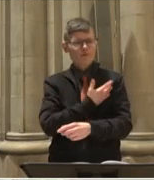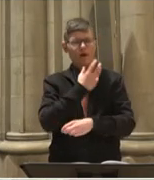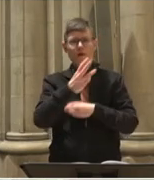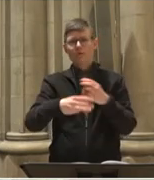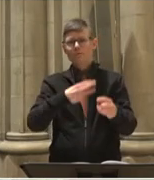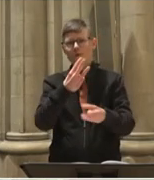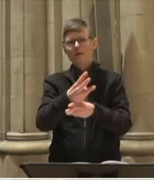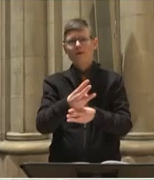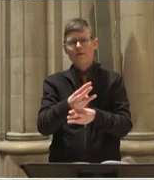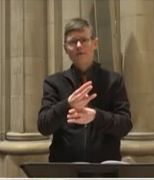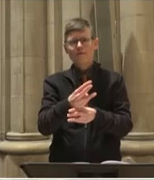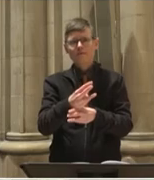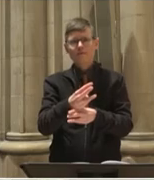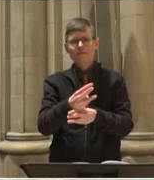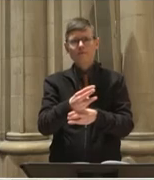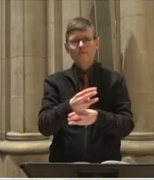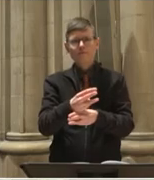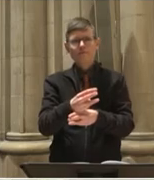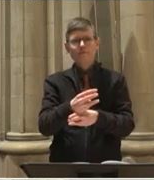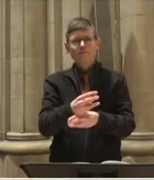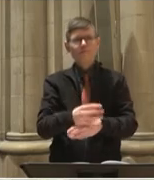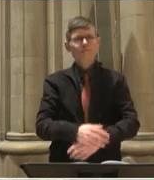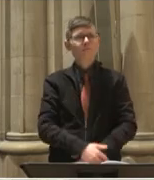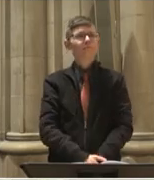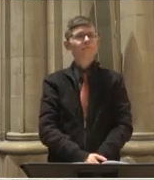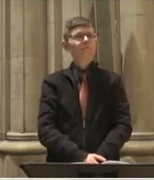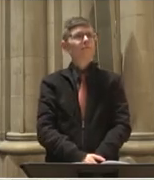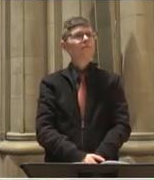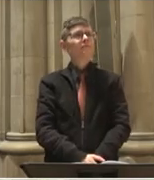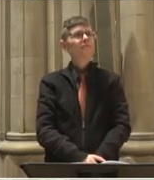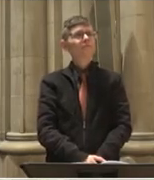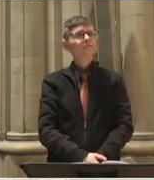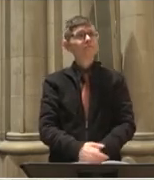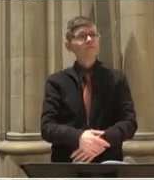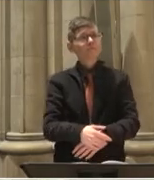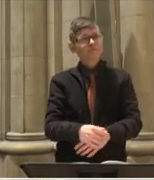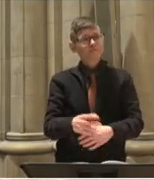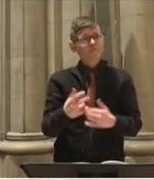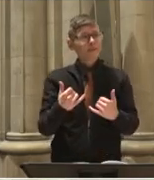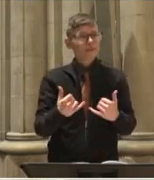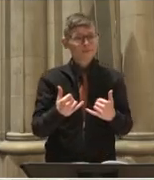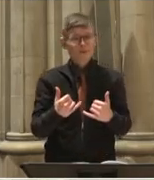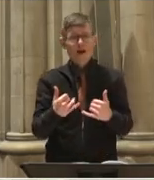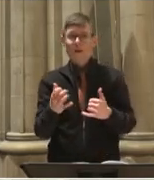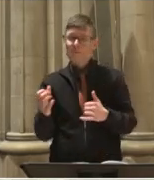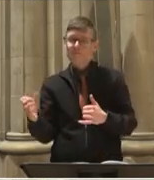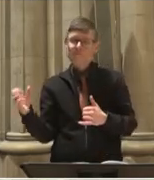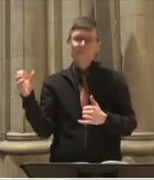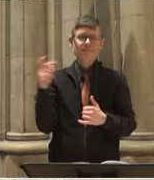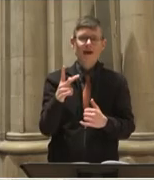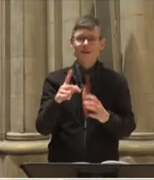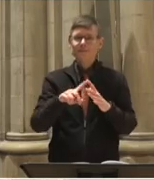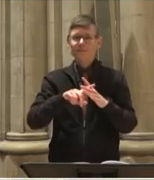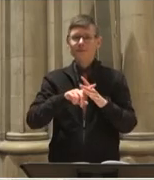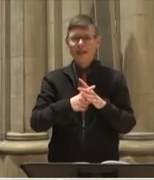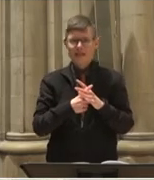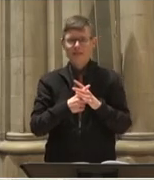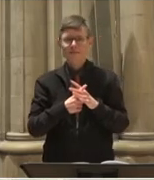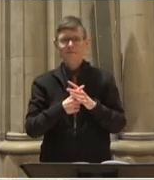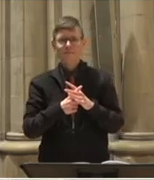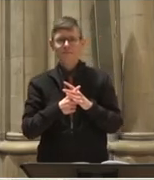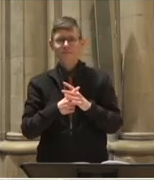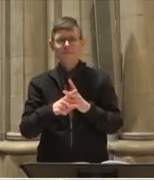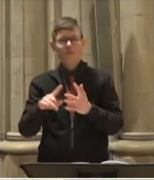world. And so, back to the beginning.